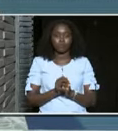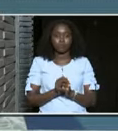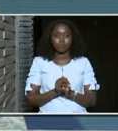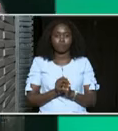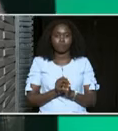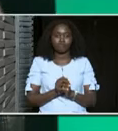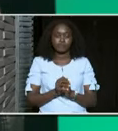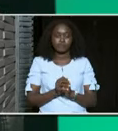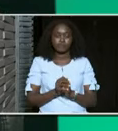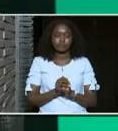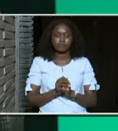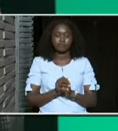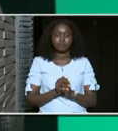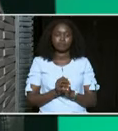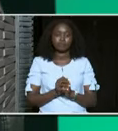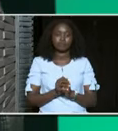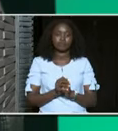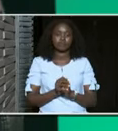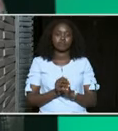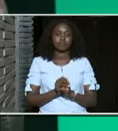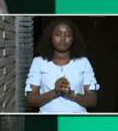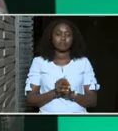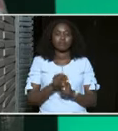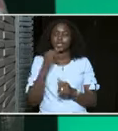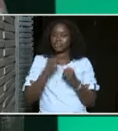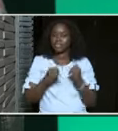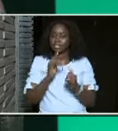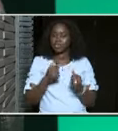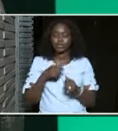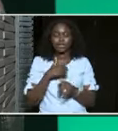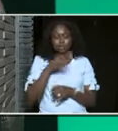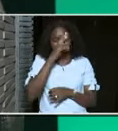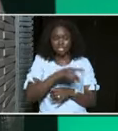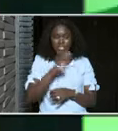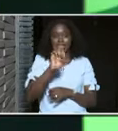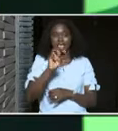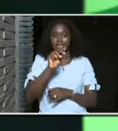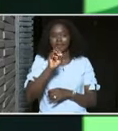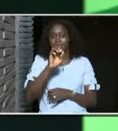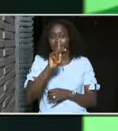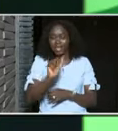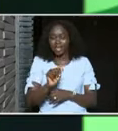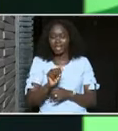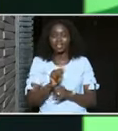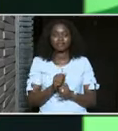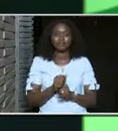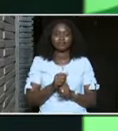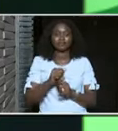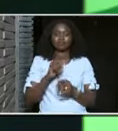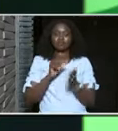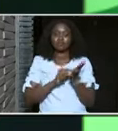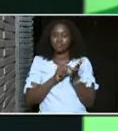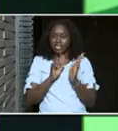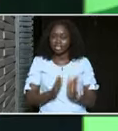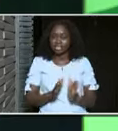You're welcome, ma'am. Thank you very much. And finally, we have Mr. Emeka Madunagu, is a journalist